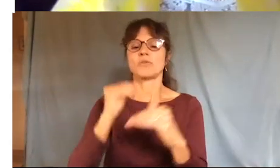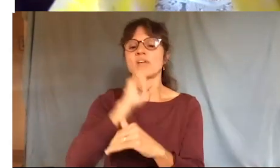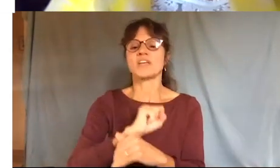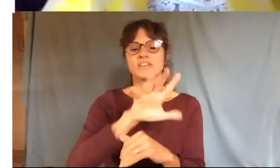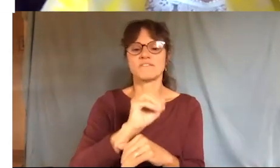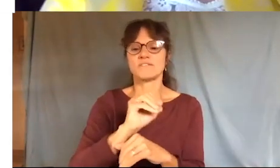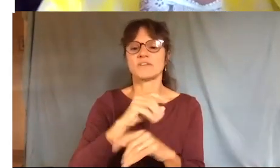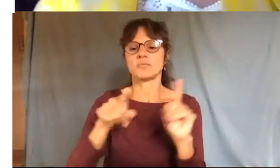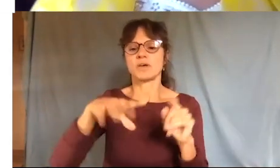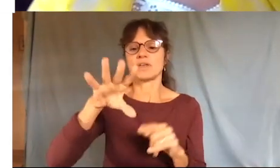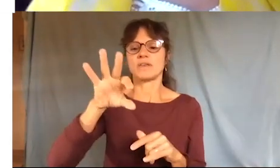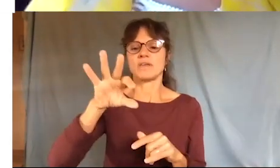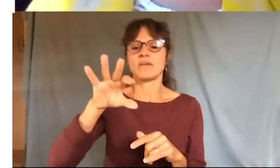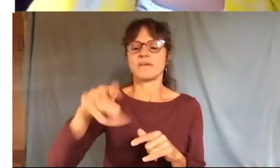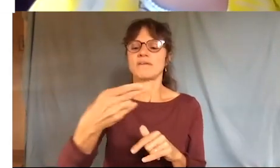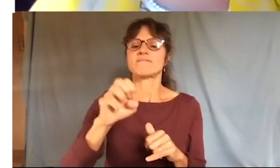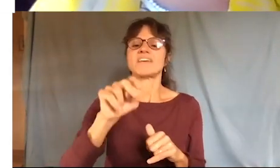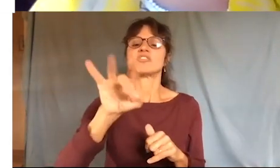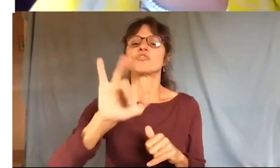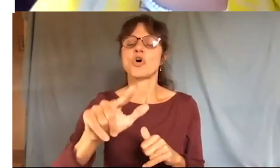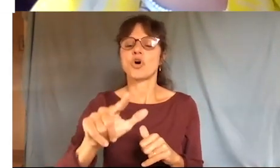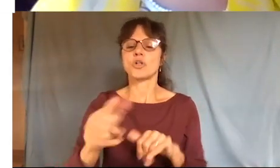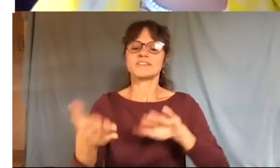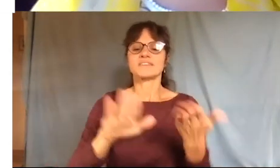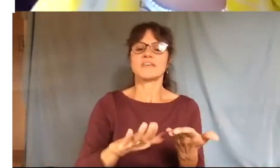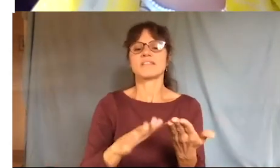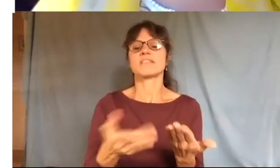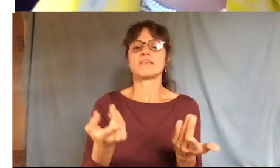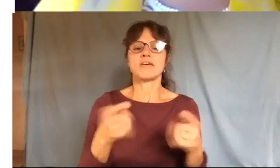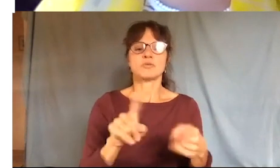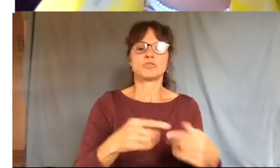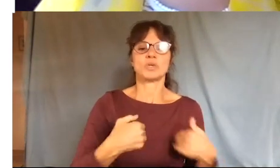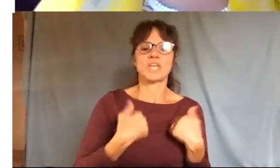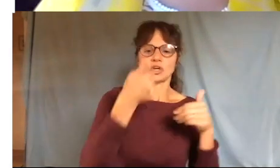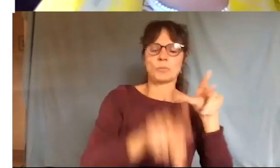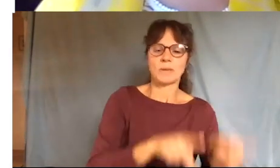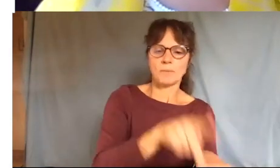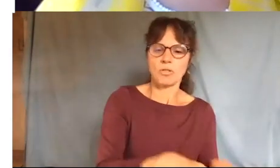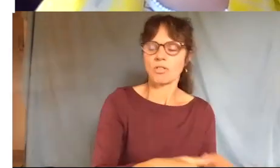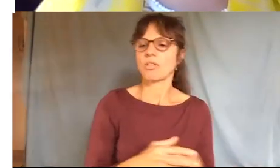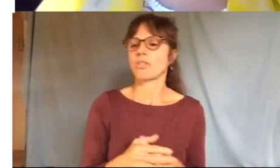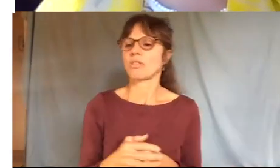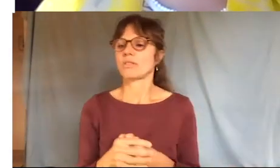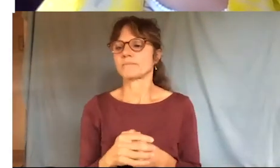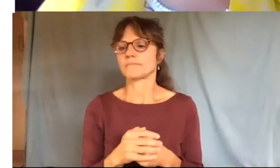while fentanyl-related deaths primarily occurred among younger people. Next slide.